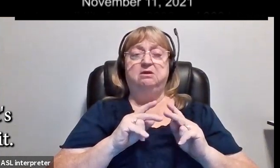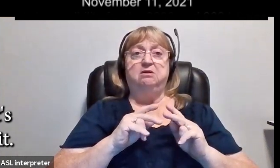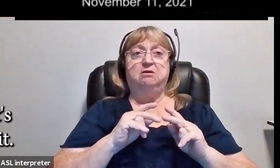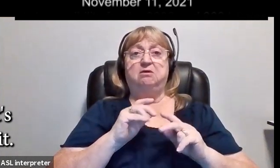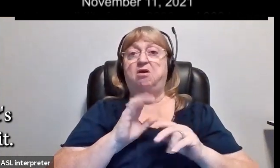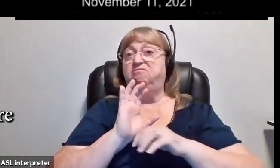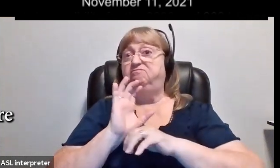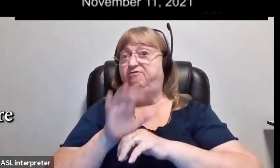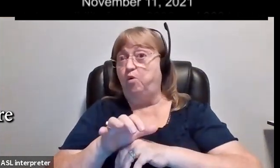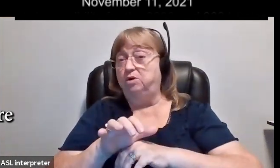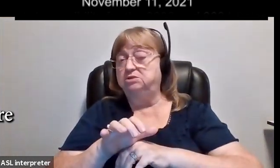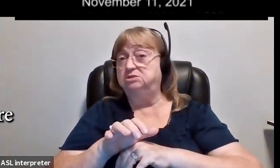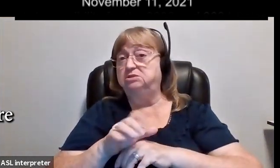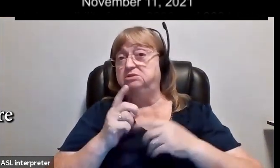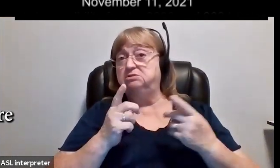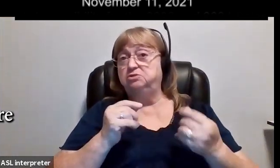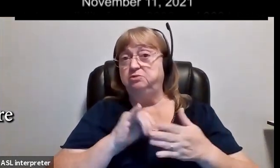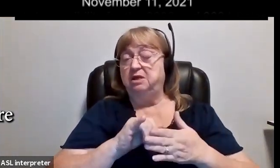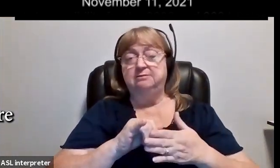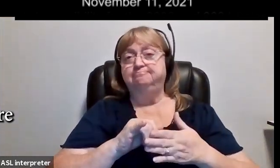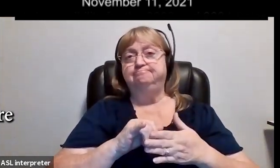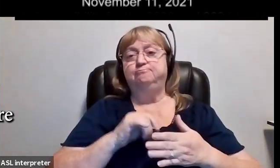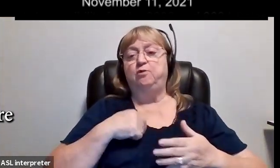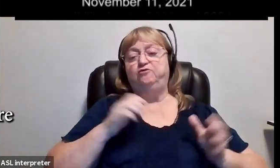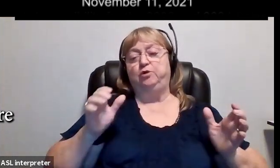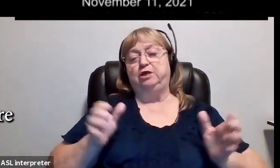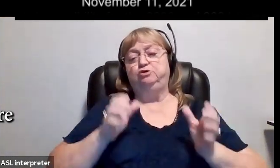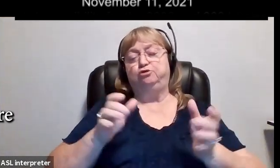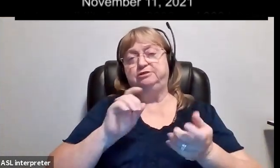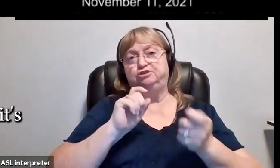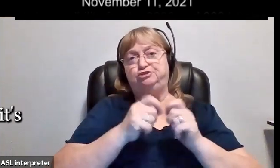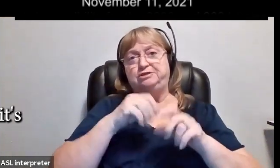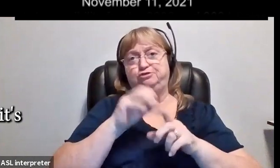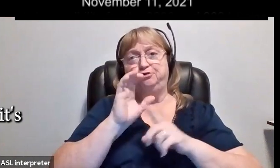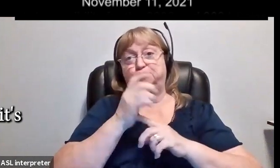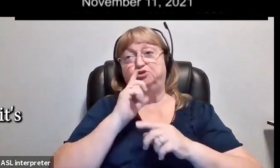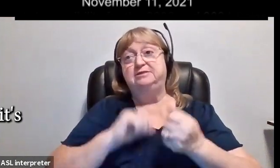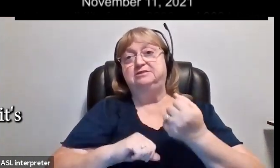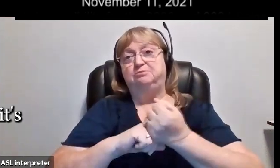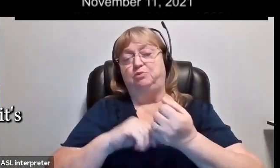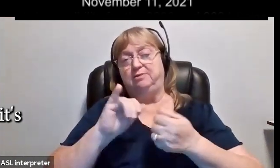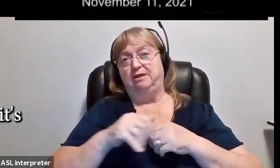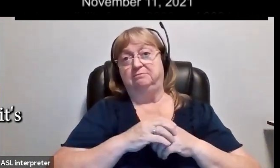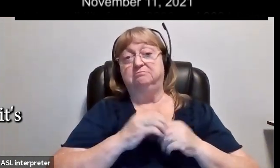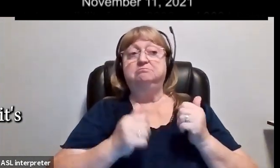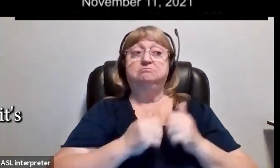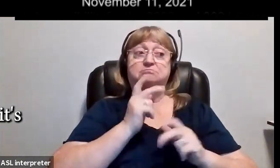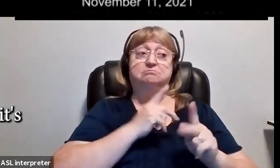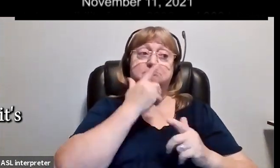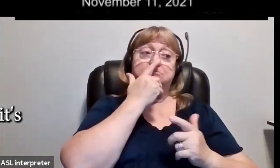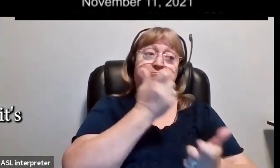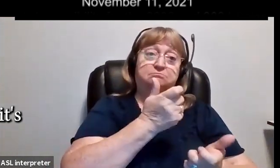forced to do it. It's encouraging a change in culture and supporting that to happen. Most people are interested, but